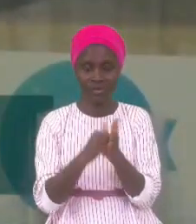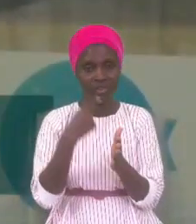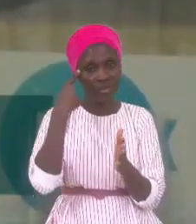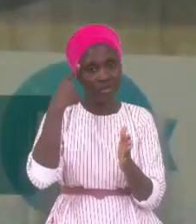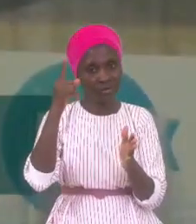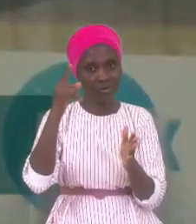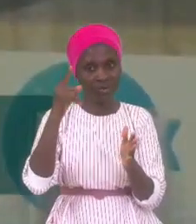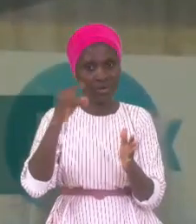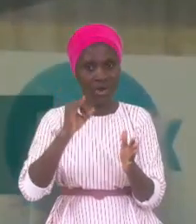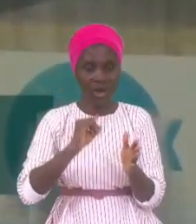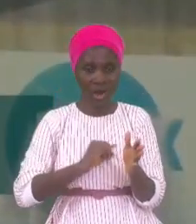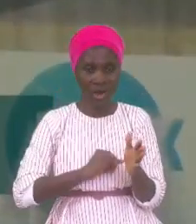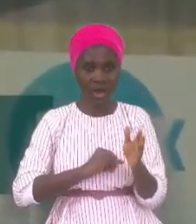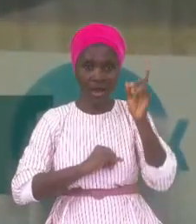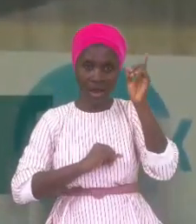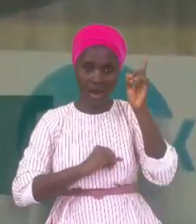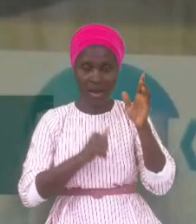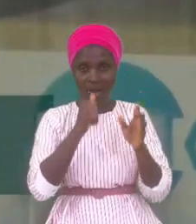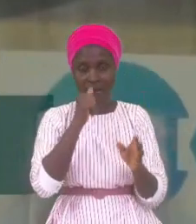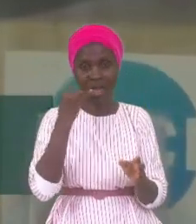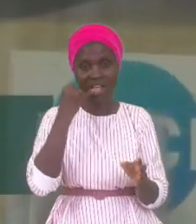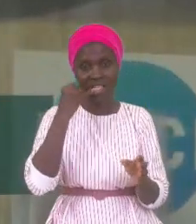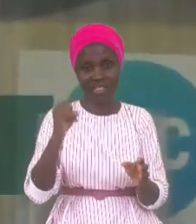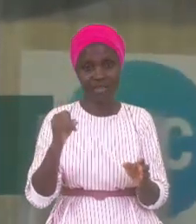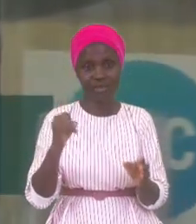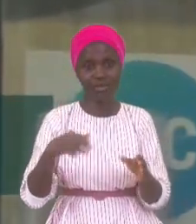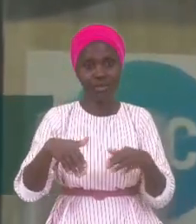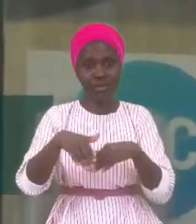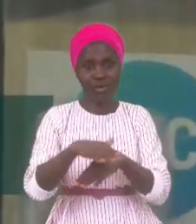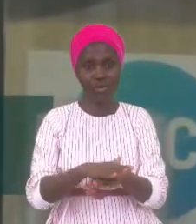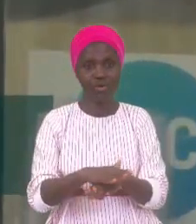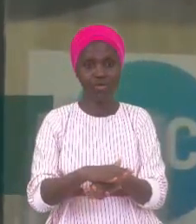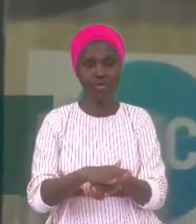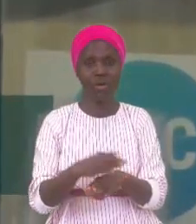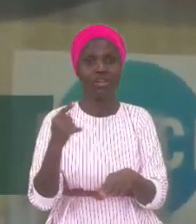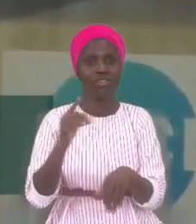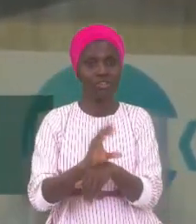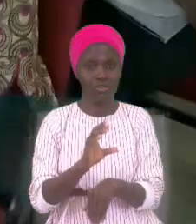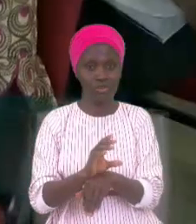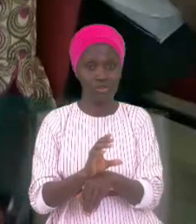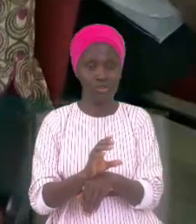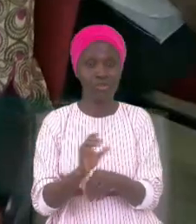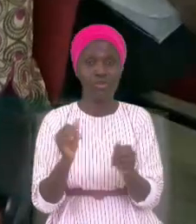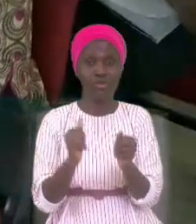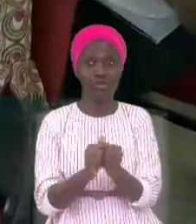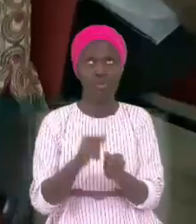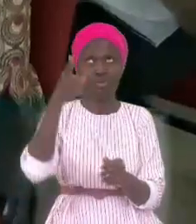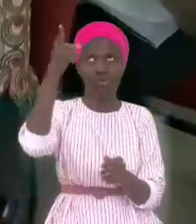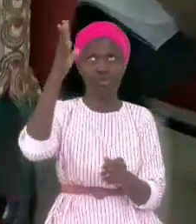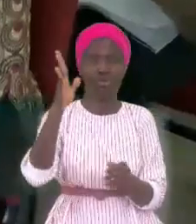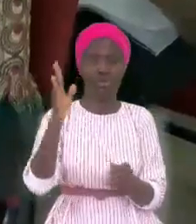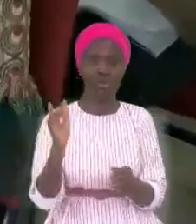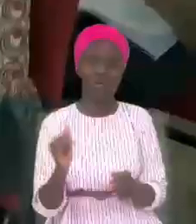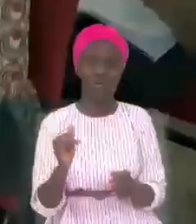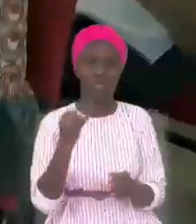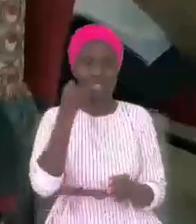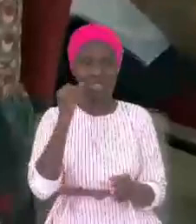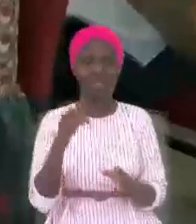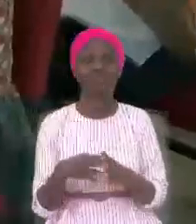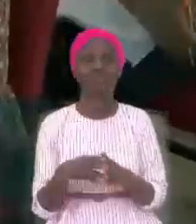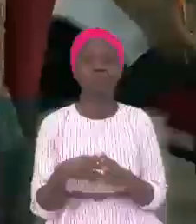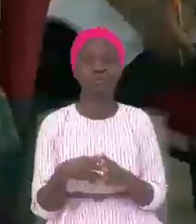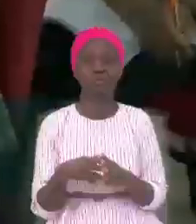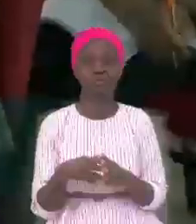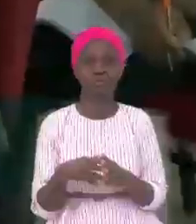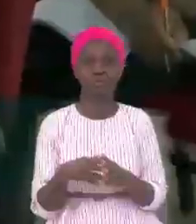am jealous over the church with godly jealousy. Have you understand that